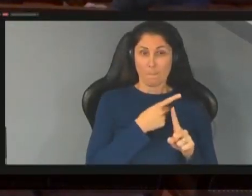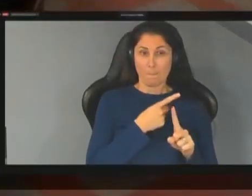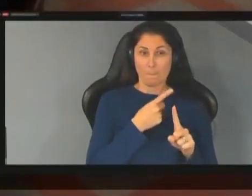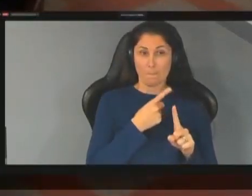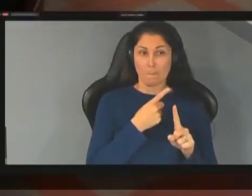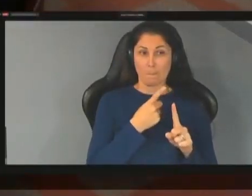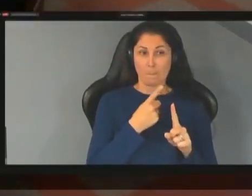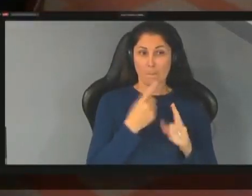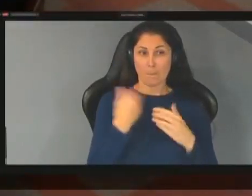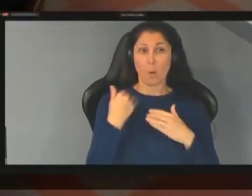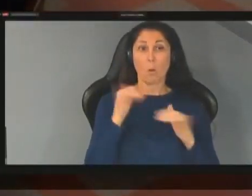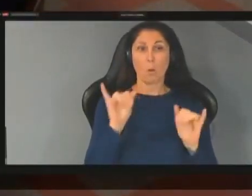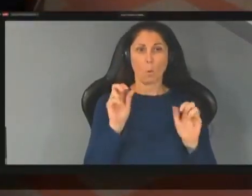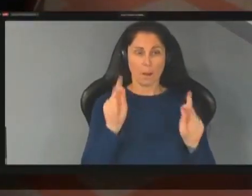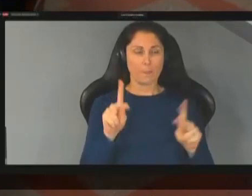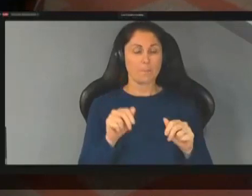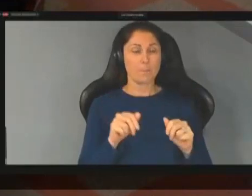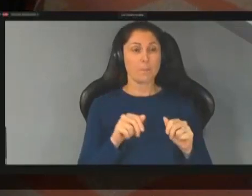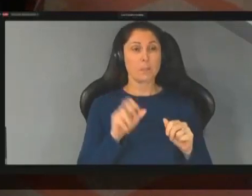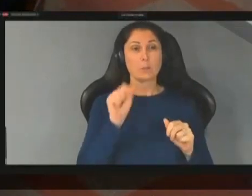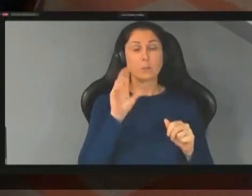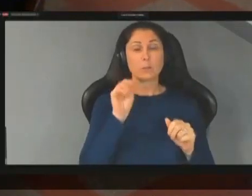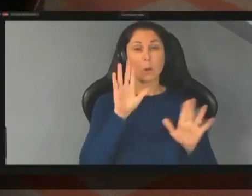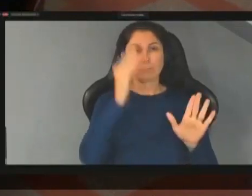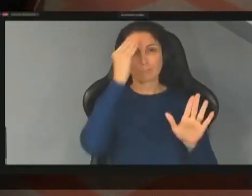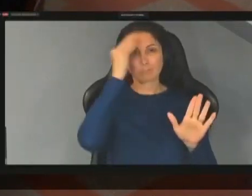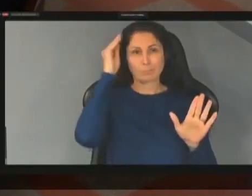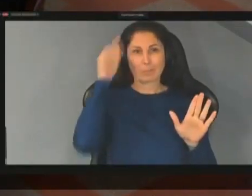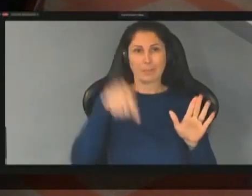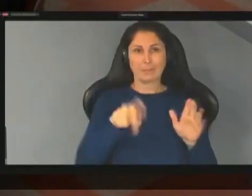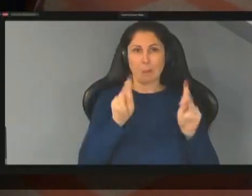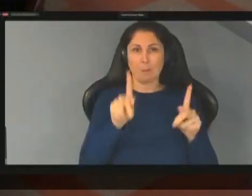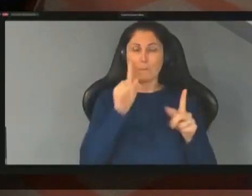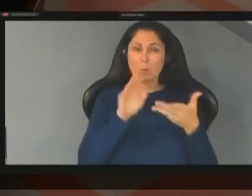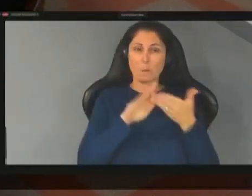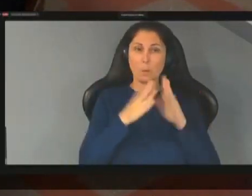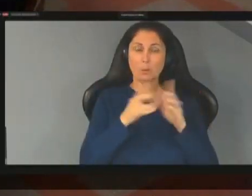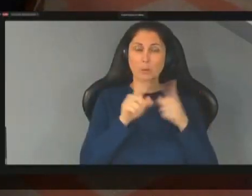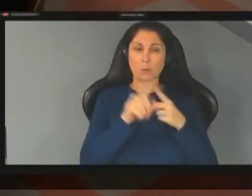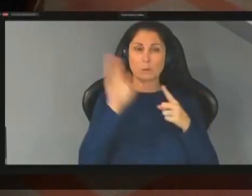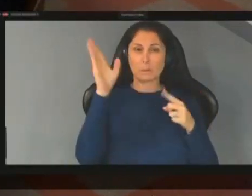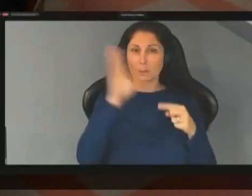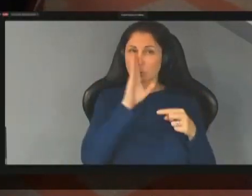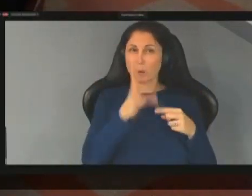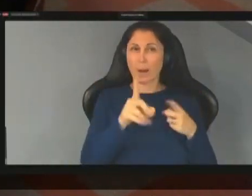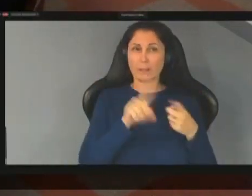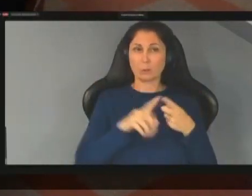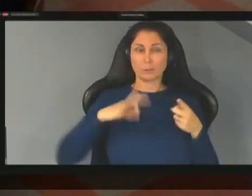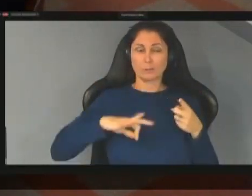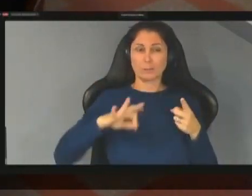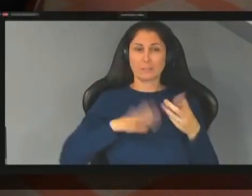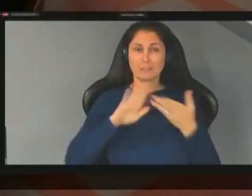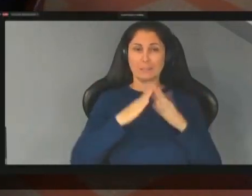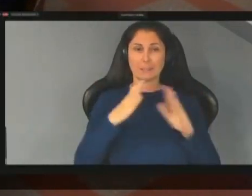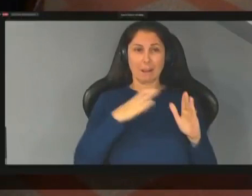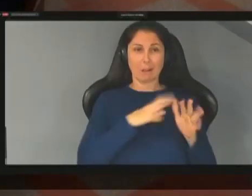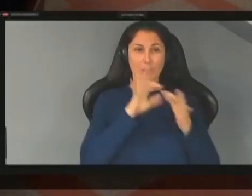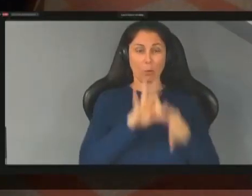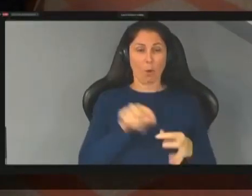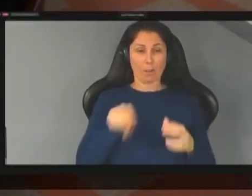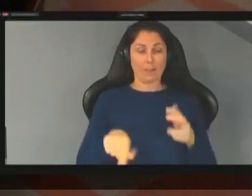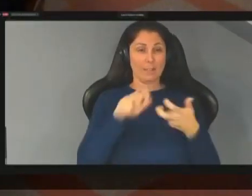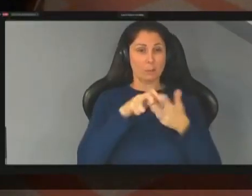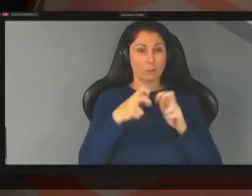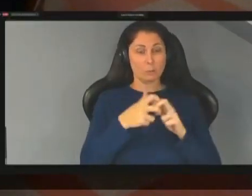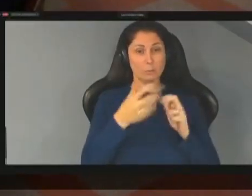Oh, okay. Sorry. So please keep in mind that this is an opportunity for the community to speak directly to Pittsburgh City Council about the issue at hand and a